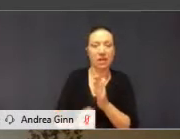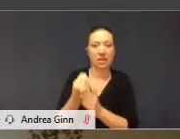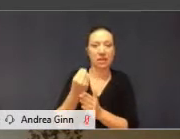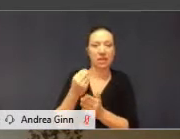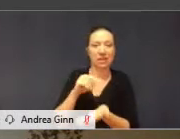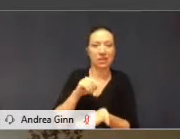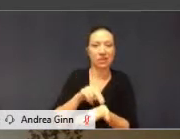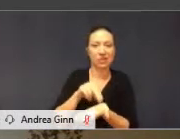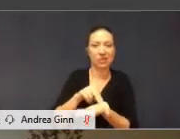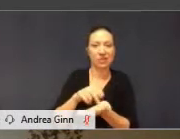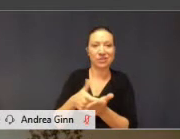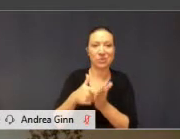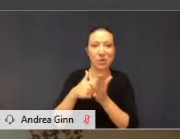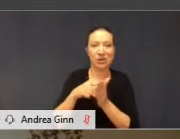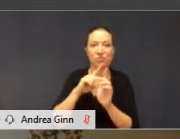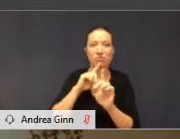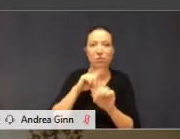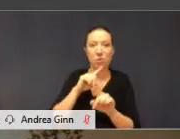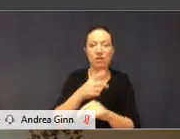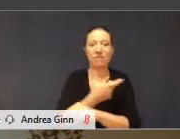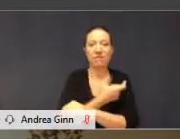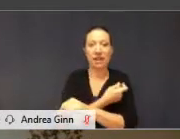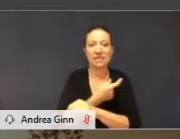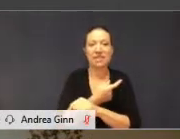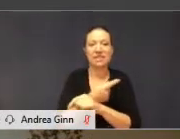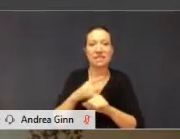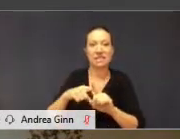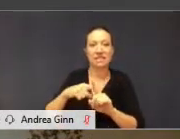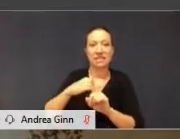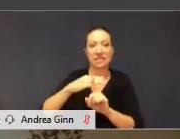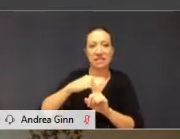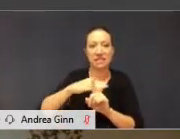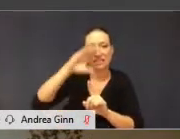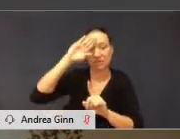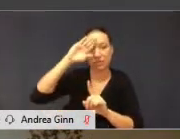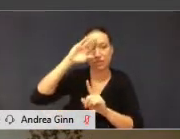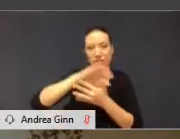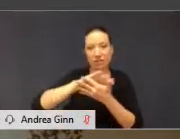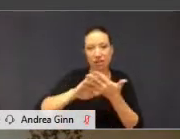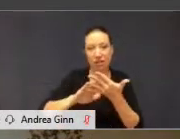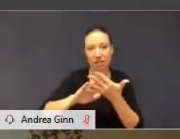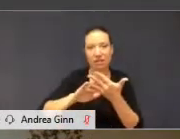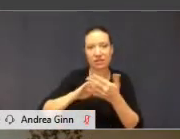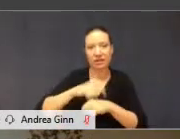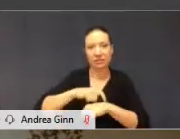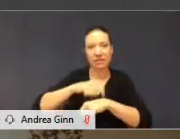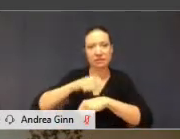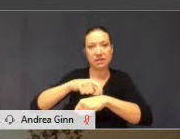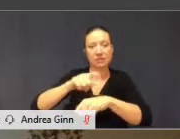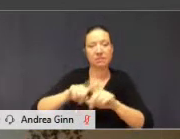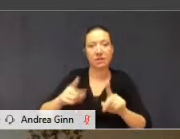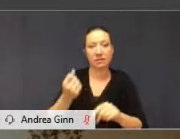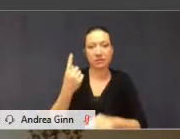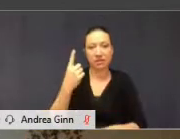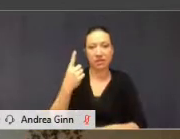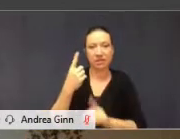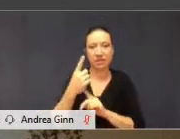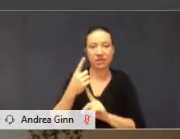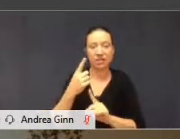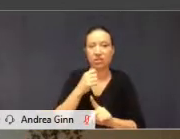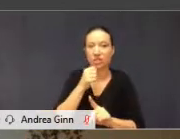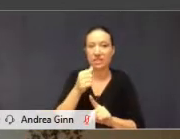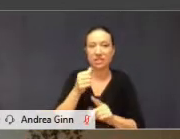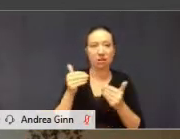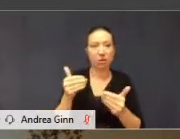basis, vaccine temperatures and other things. She did it instead of doing it on a Friday, she did it on a